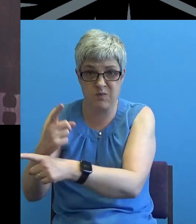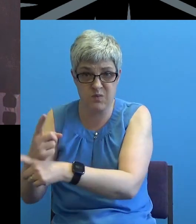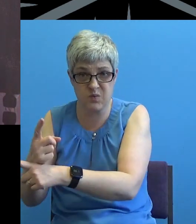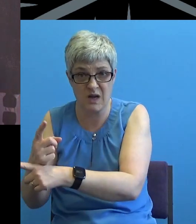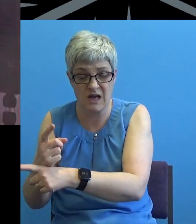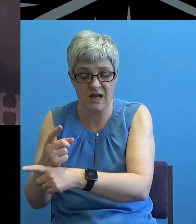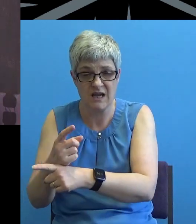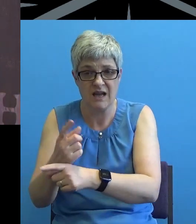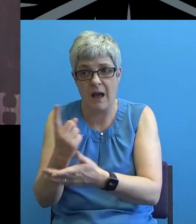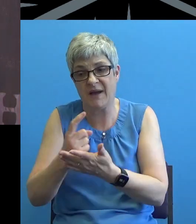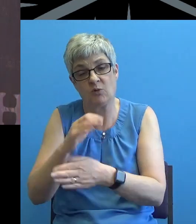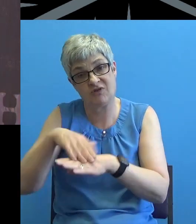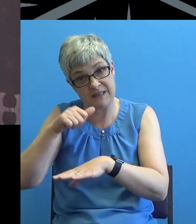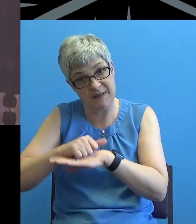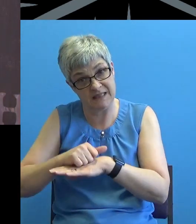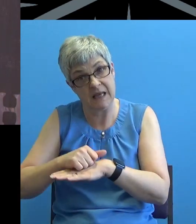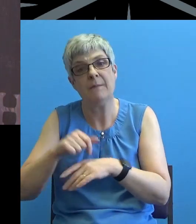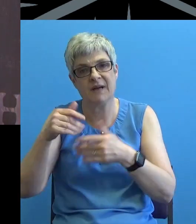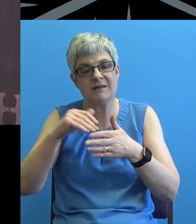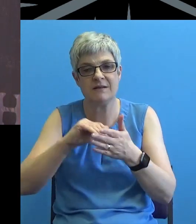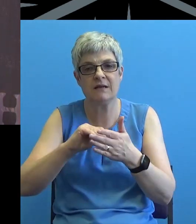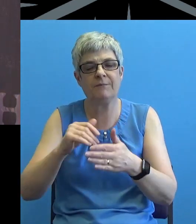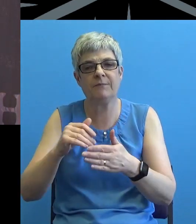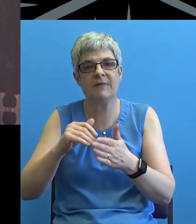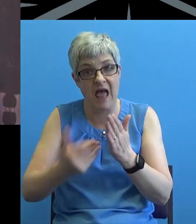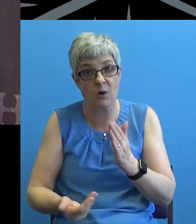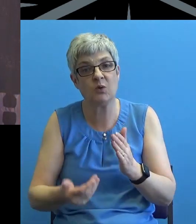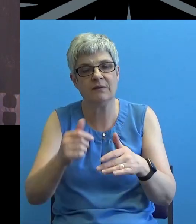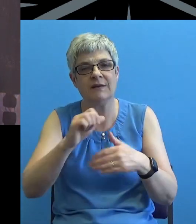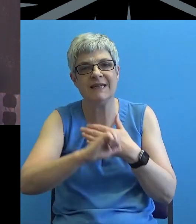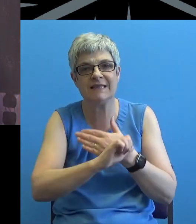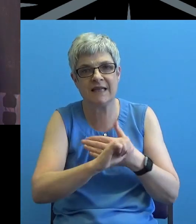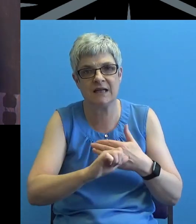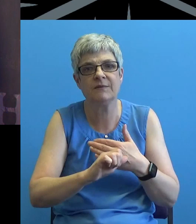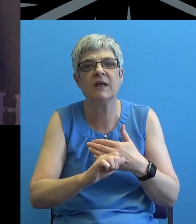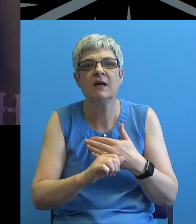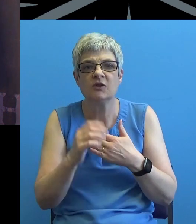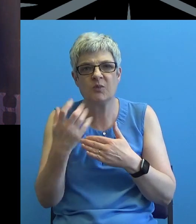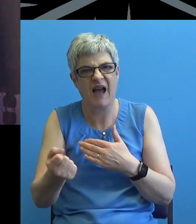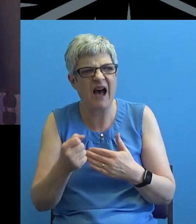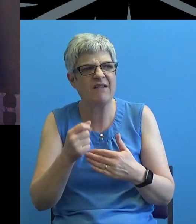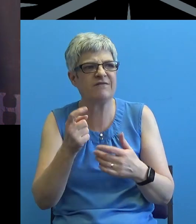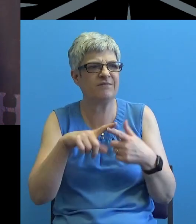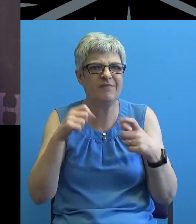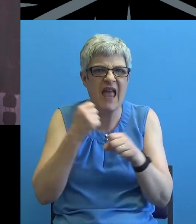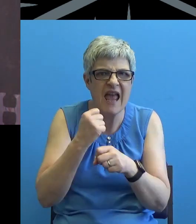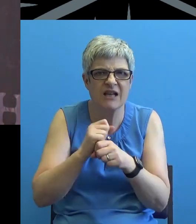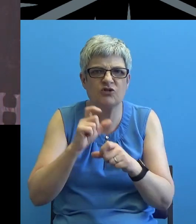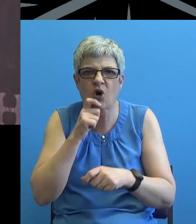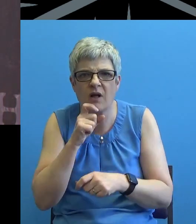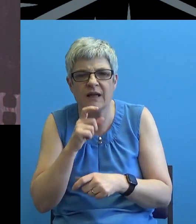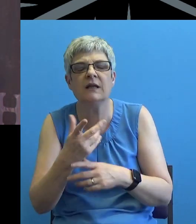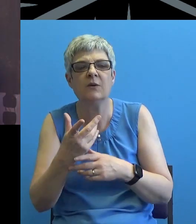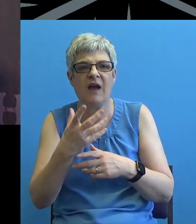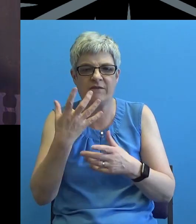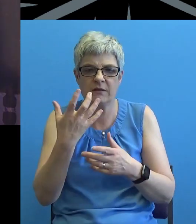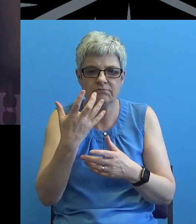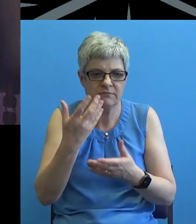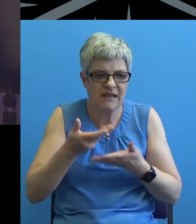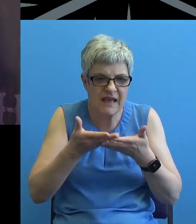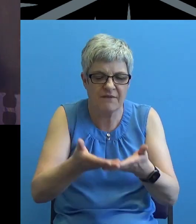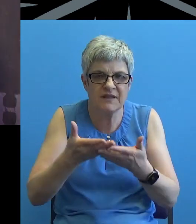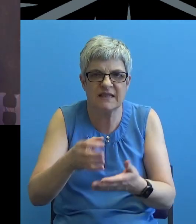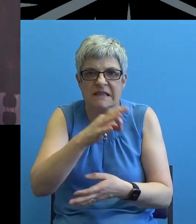about, in that case, Christmas, in this case, Easter. And in our Easter bag, we have some chocolate eggs, some gifts, some seeds,